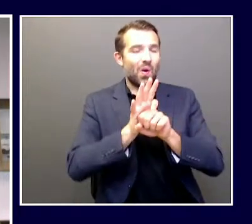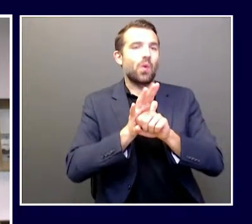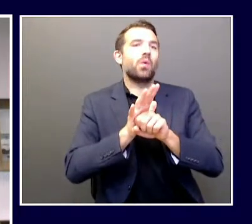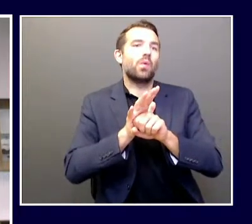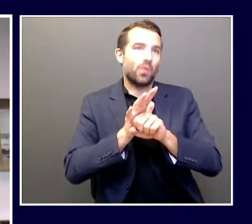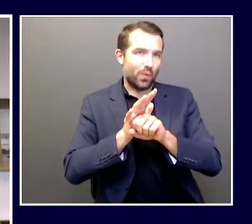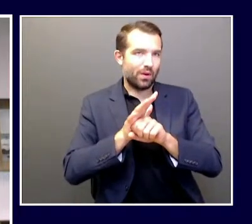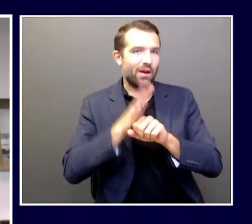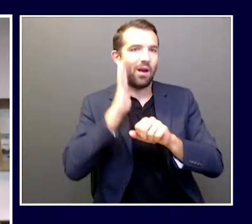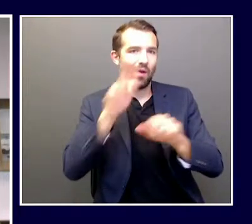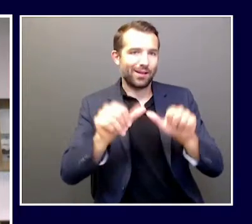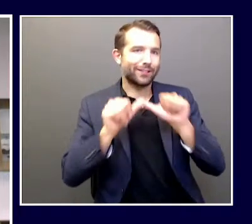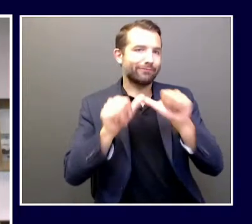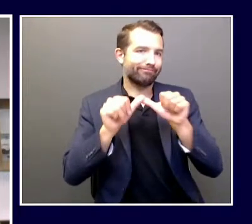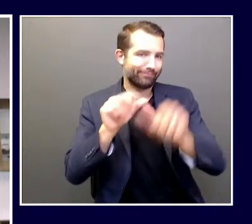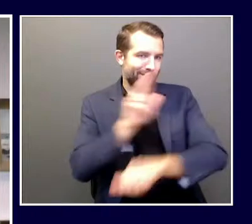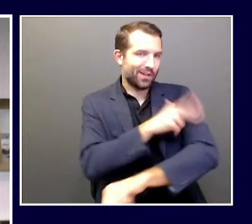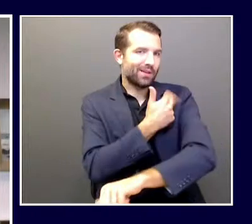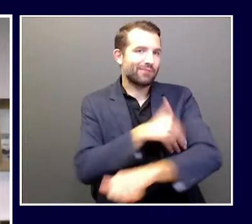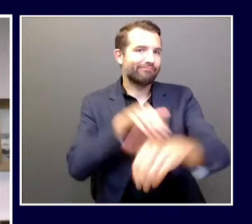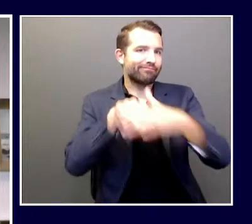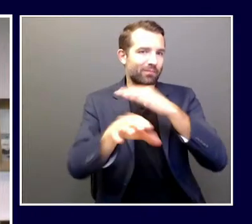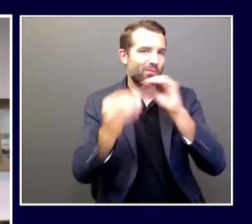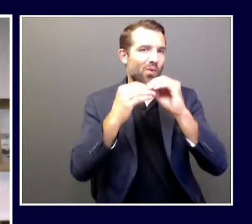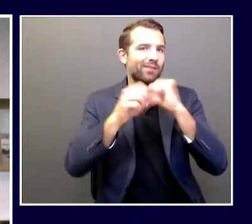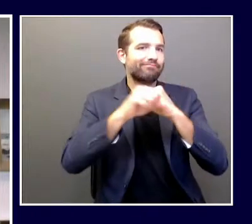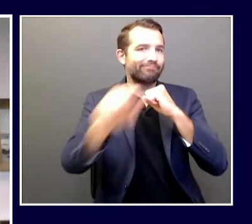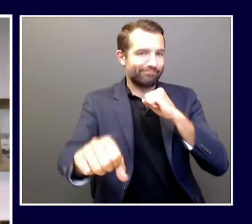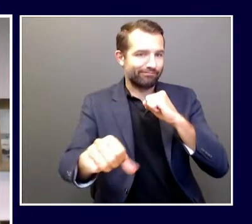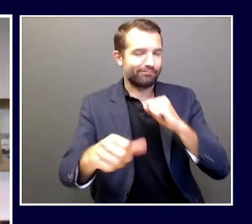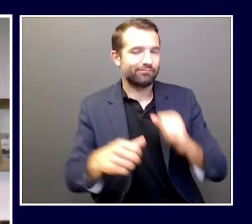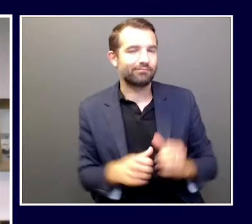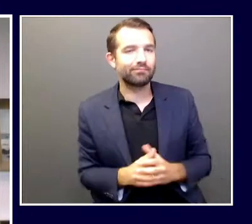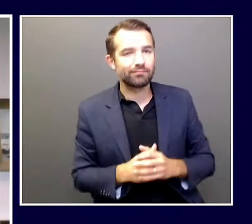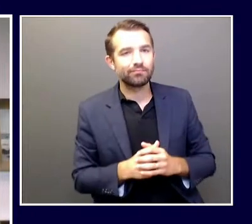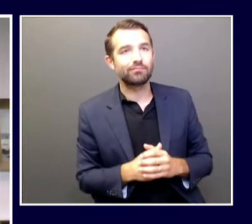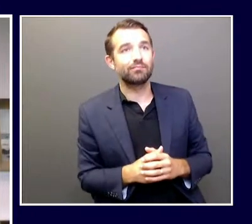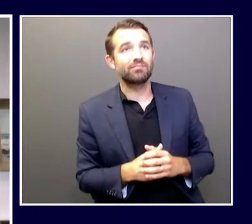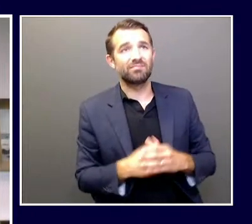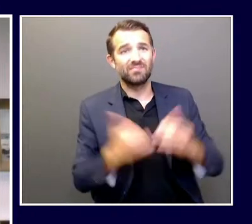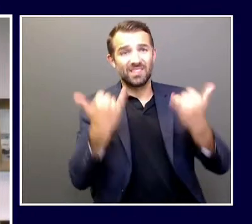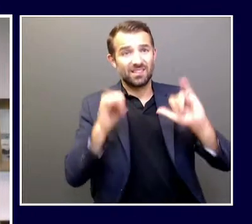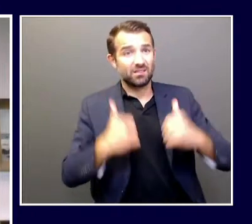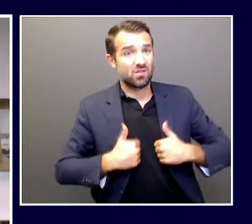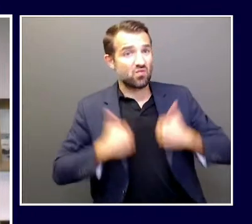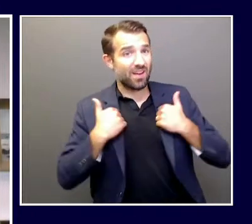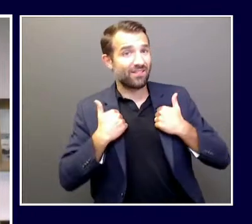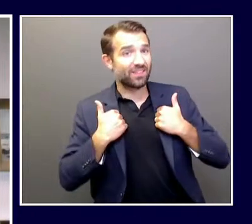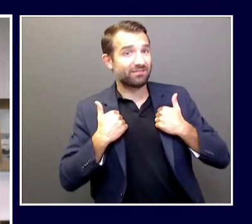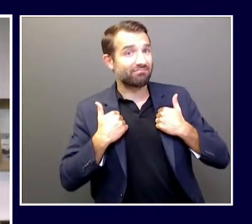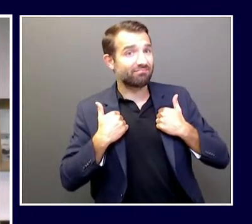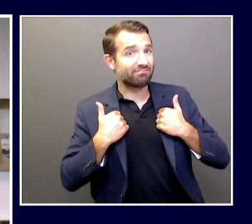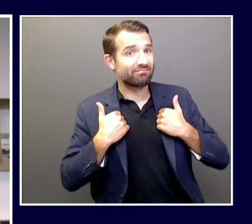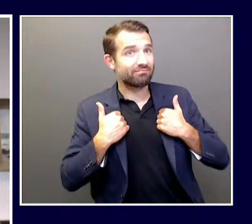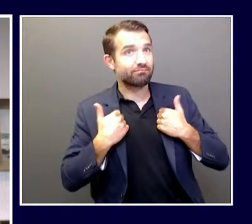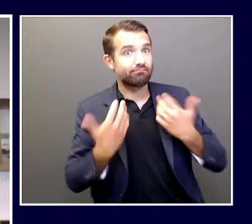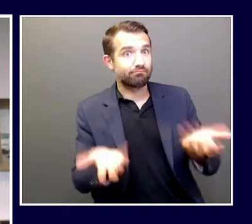vaccinated. Breakthrough cases, although they are concerning to many out there, I'll be straight with you, Jim, they're not what's keeping me up at